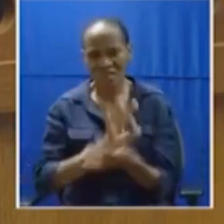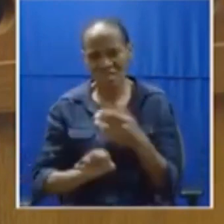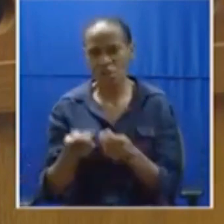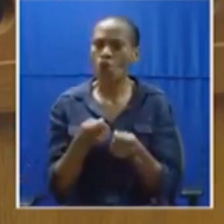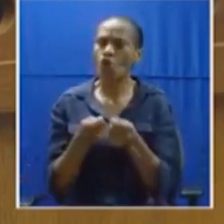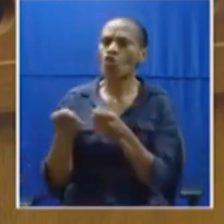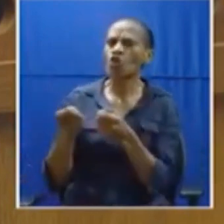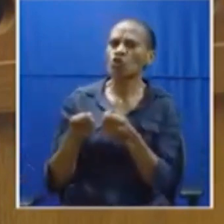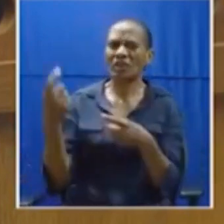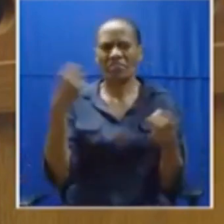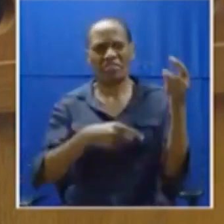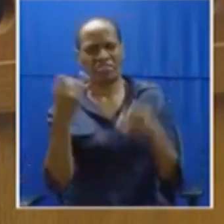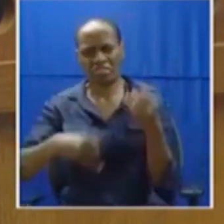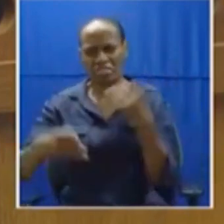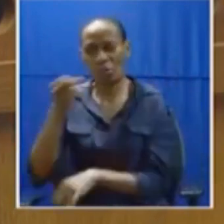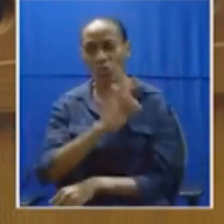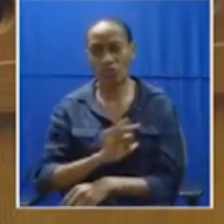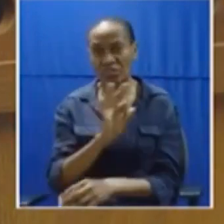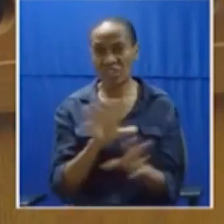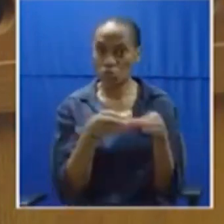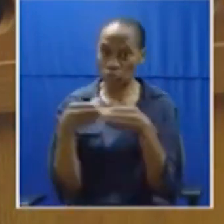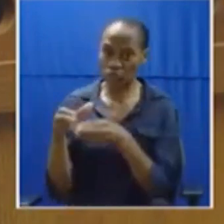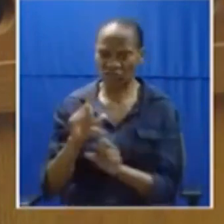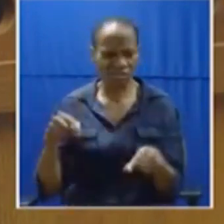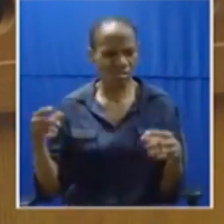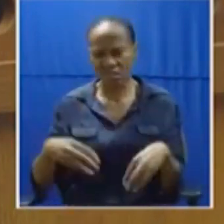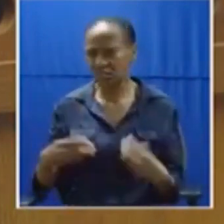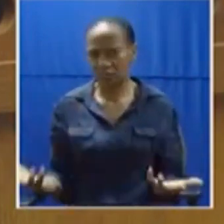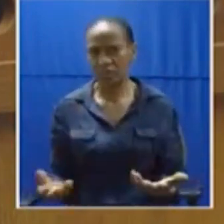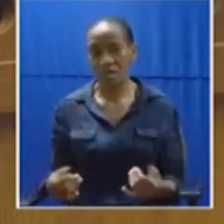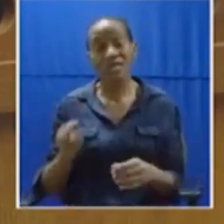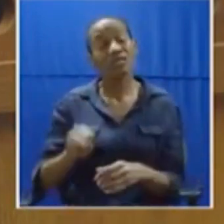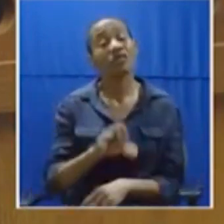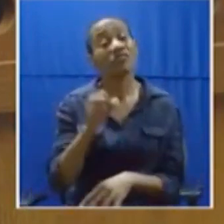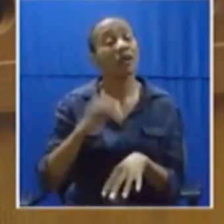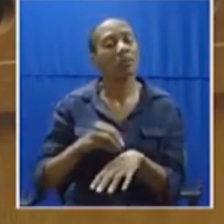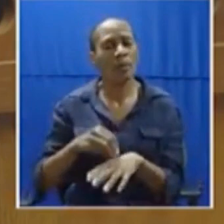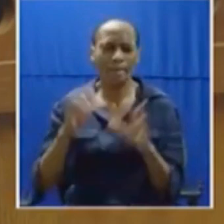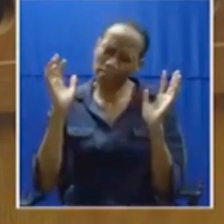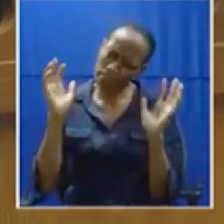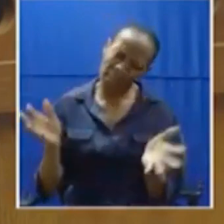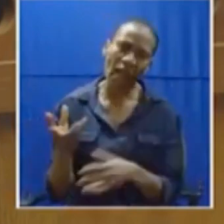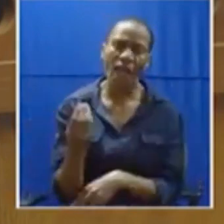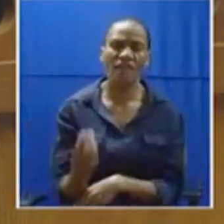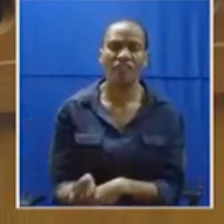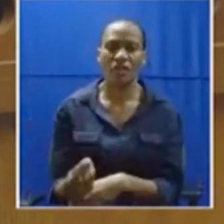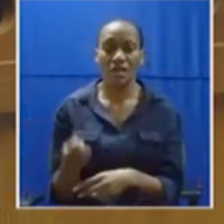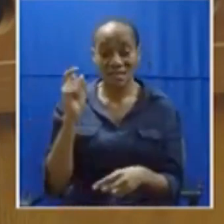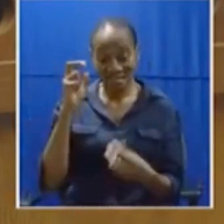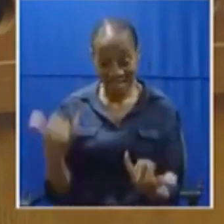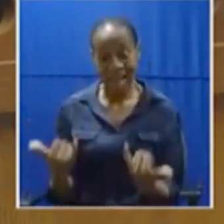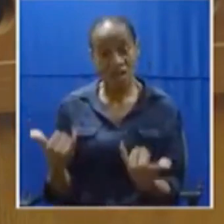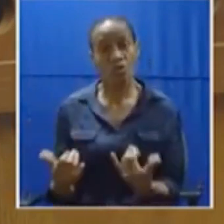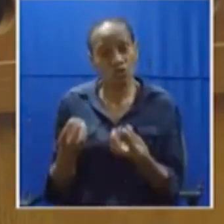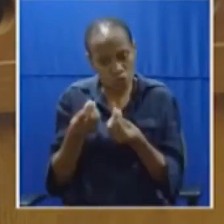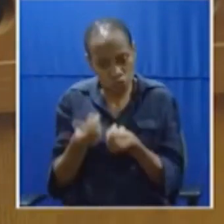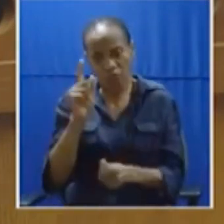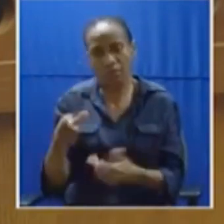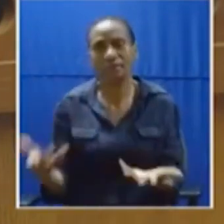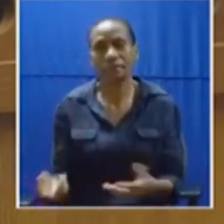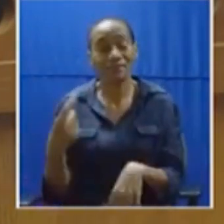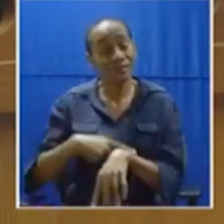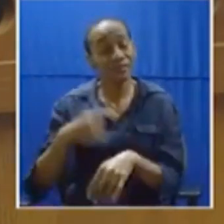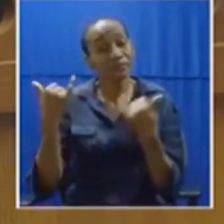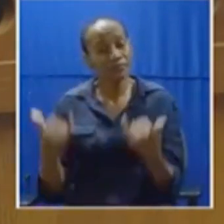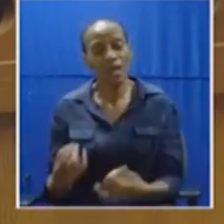another. We are a country in total crisis, and we have to act in crisis mode now. It is time to face the